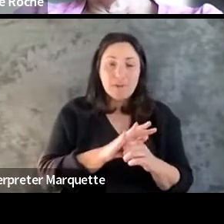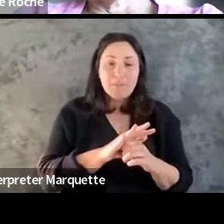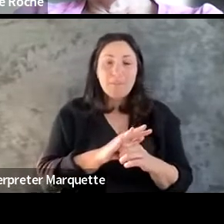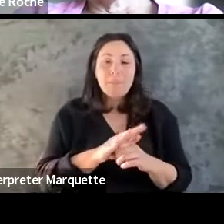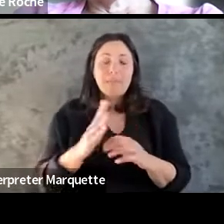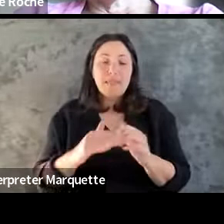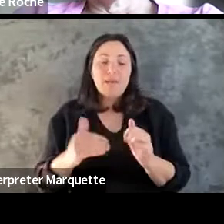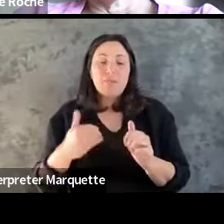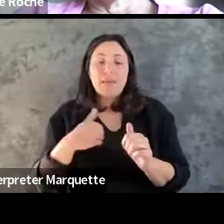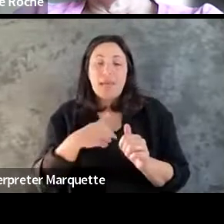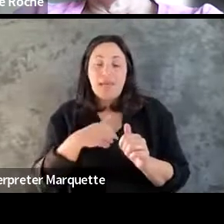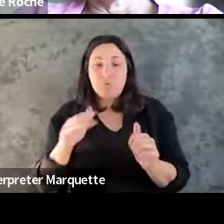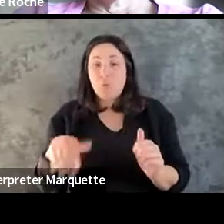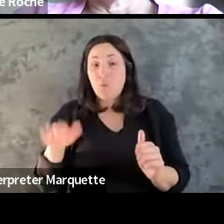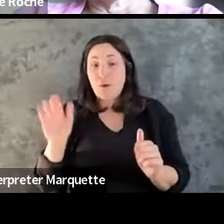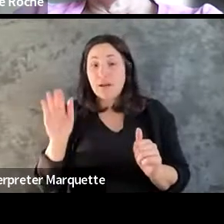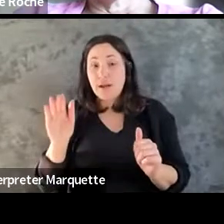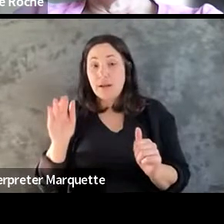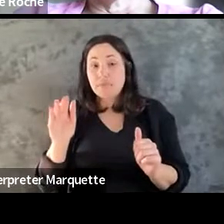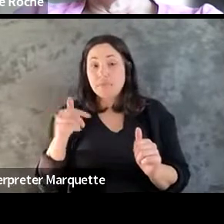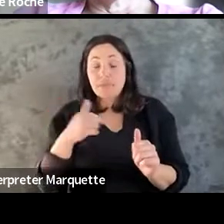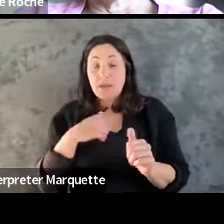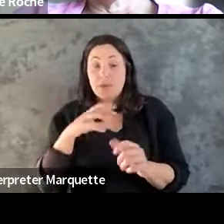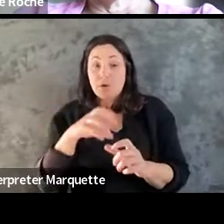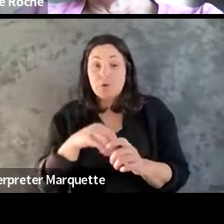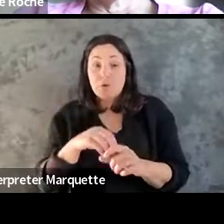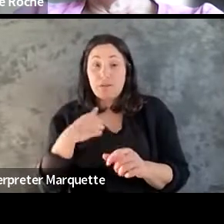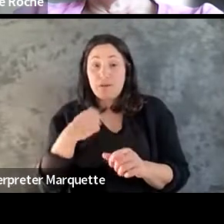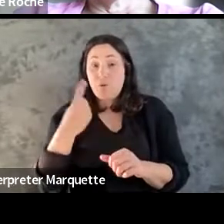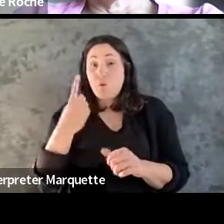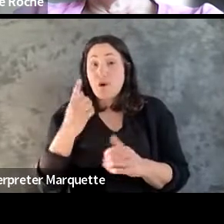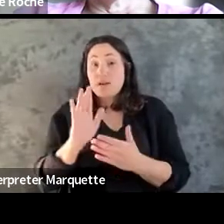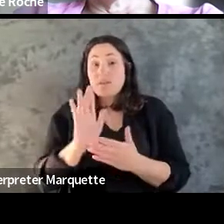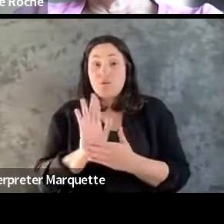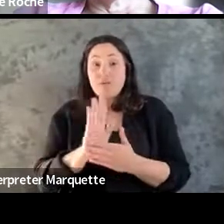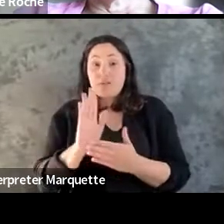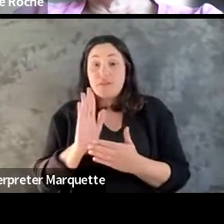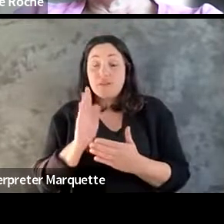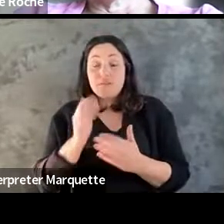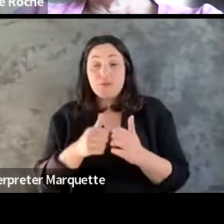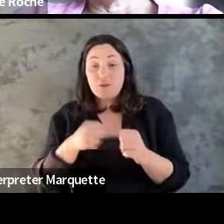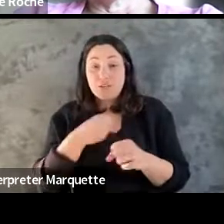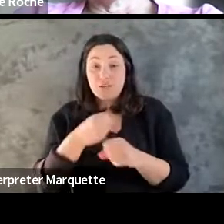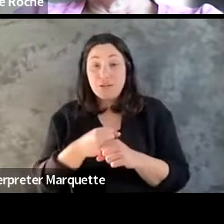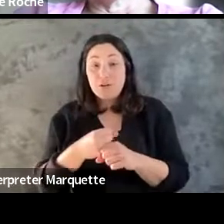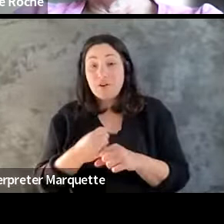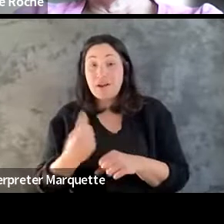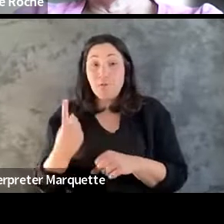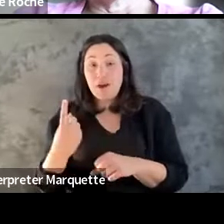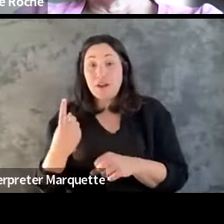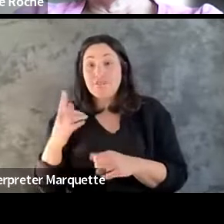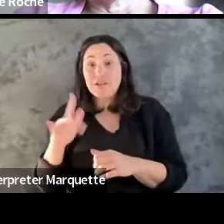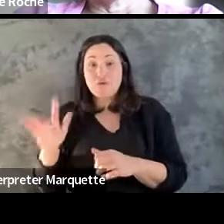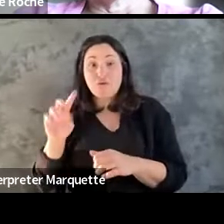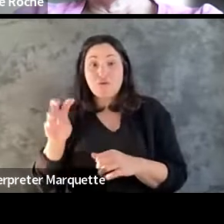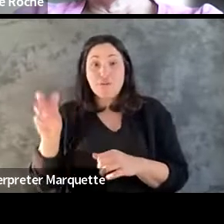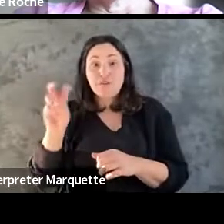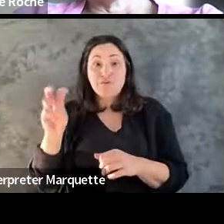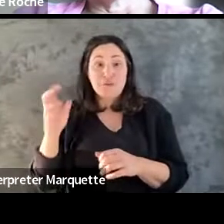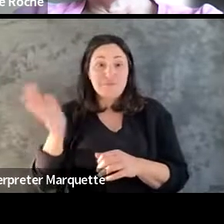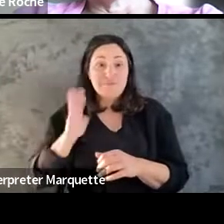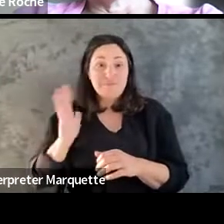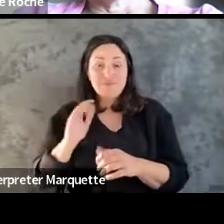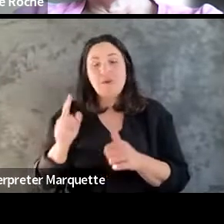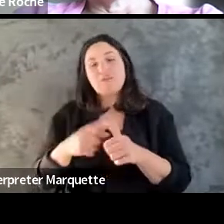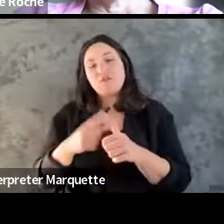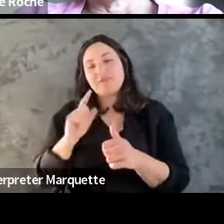had growing up. I'm included. I think we got one movie a year, maybe, and one field trip. And so my first thing is reach out